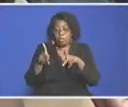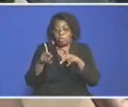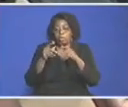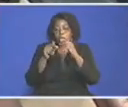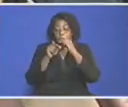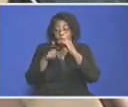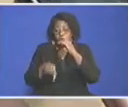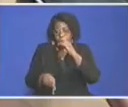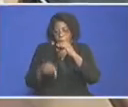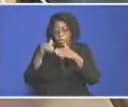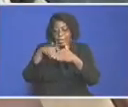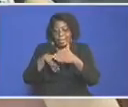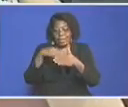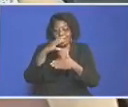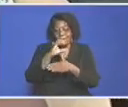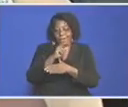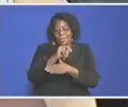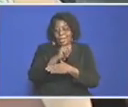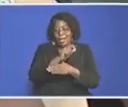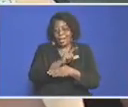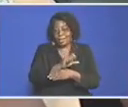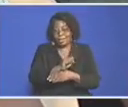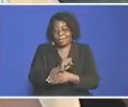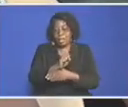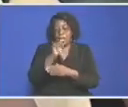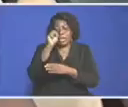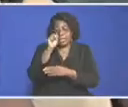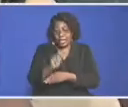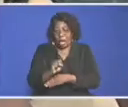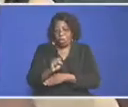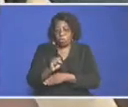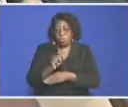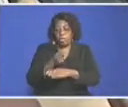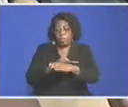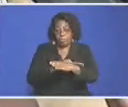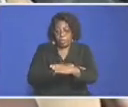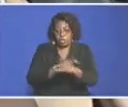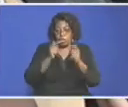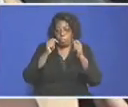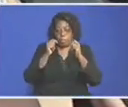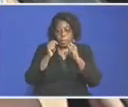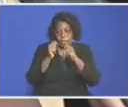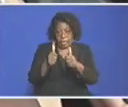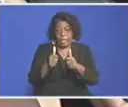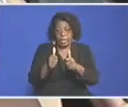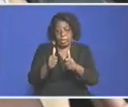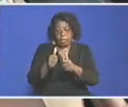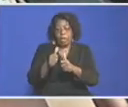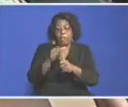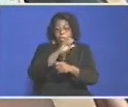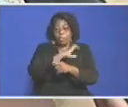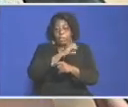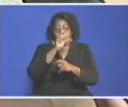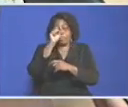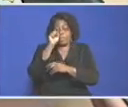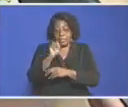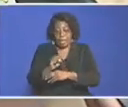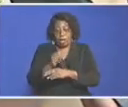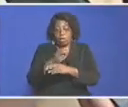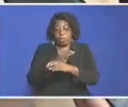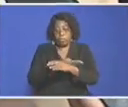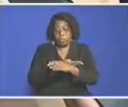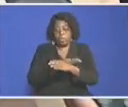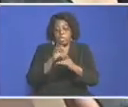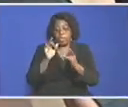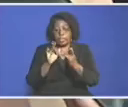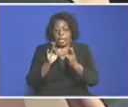drowned in the canals of South Beach. Immediately, the officers from the South Beach Police Station contacted the